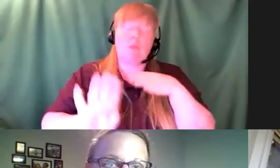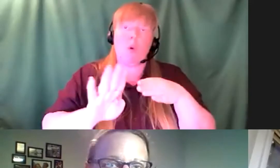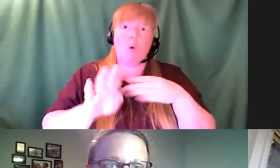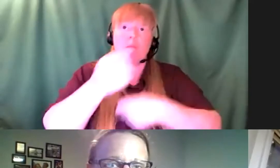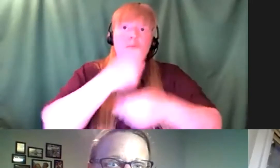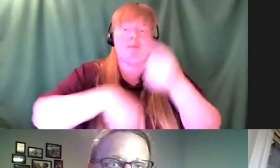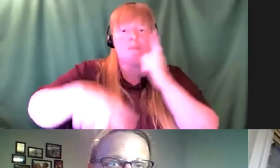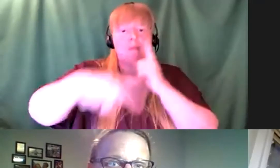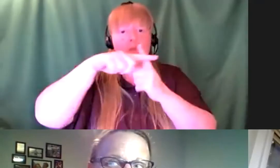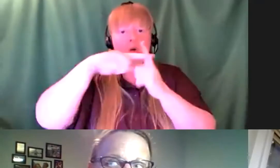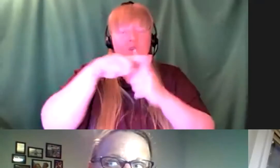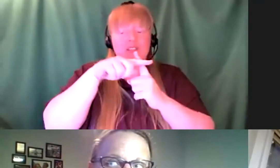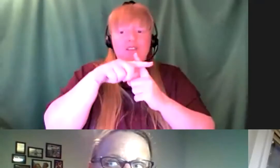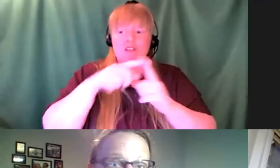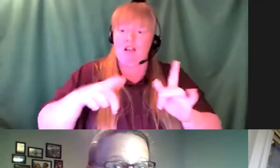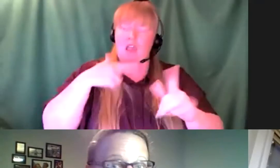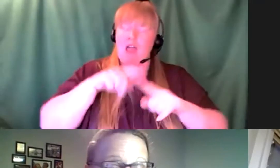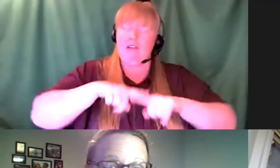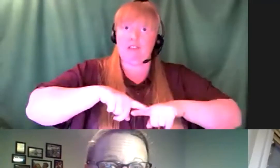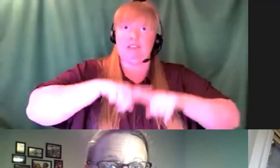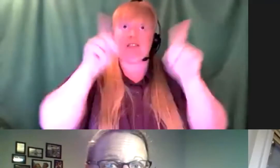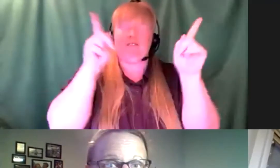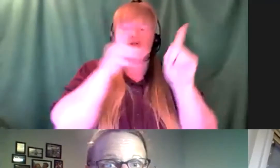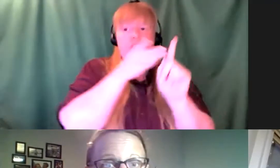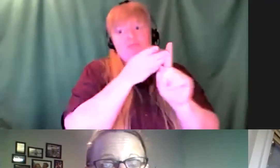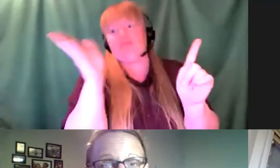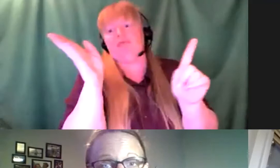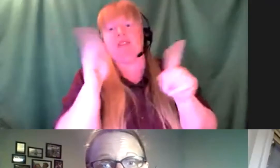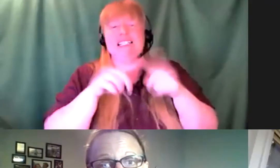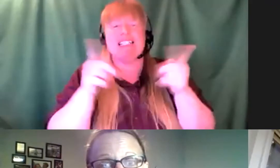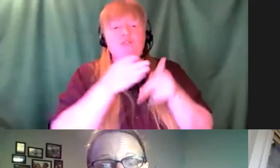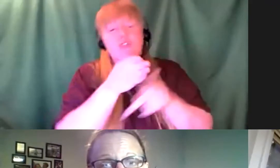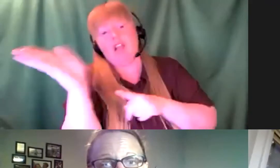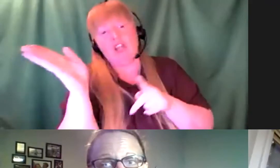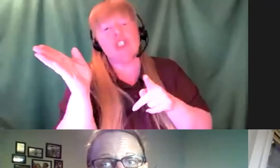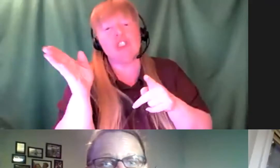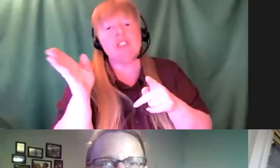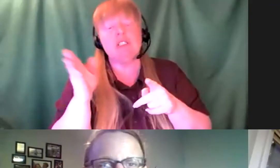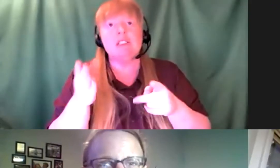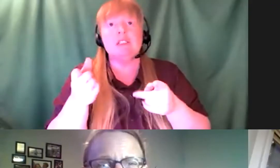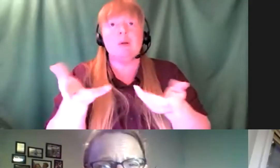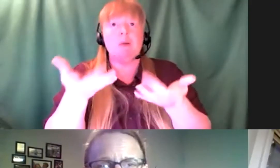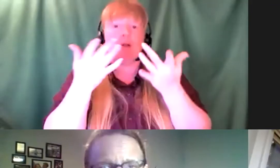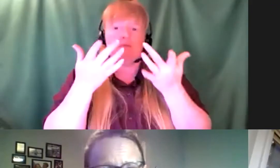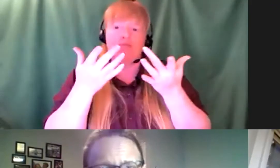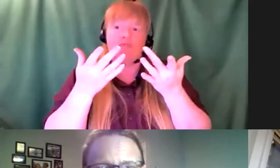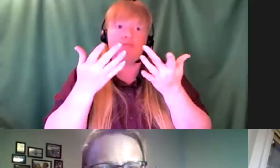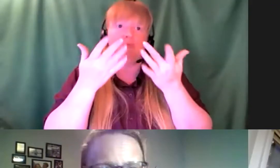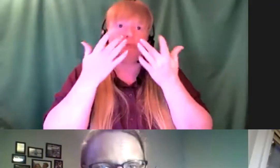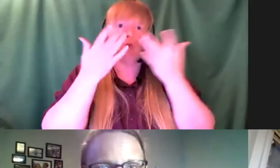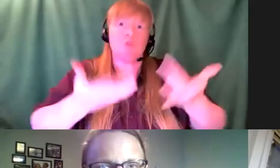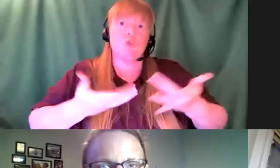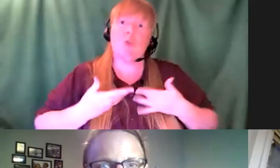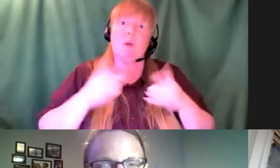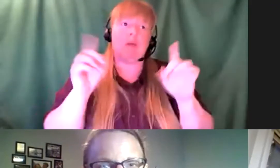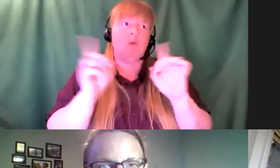And I think it showed me what I've been missing. It showed me the things that I could still do, even though only kind of 2/3